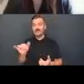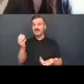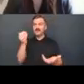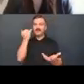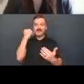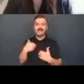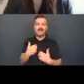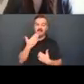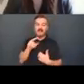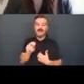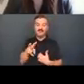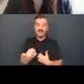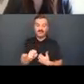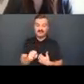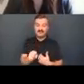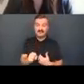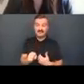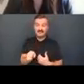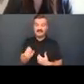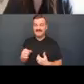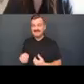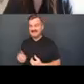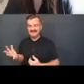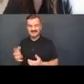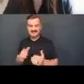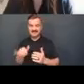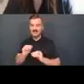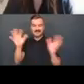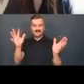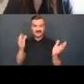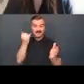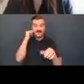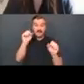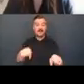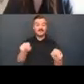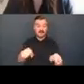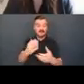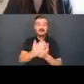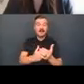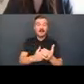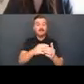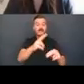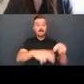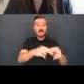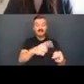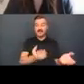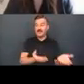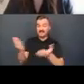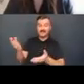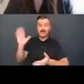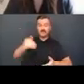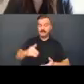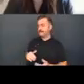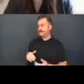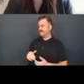prognosis demonstrates this point clearly. When possible, some facilities offering telemedicine will decline to